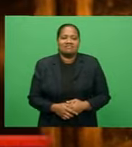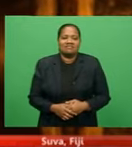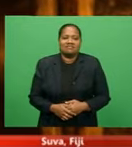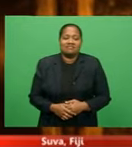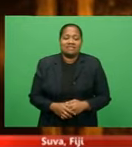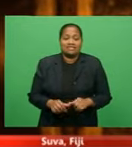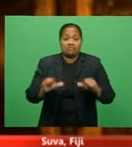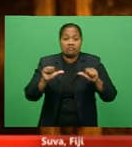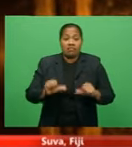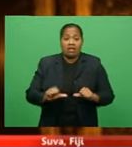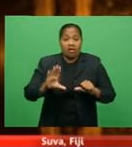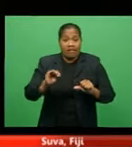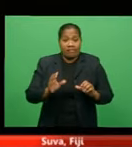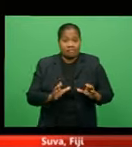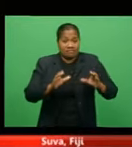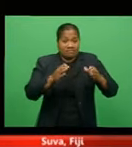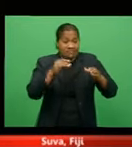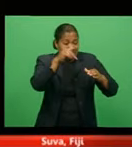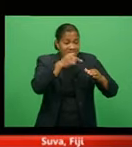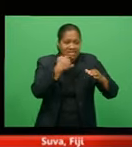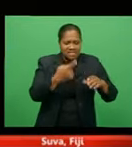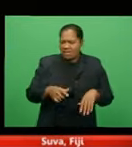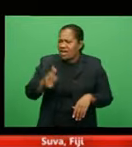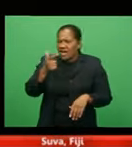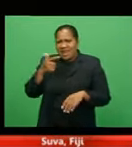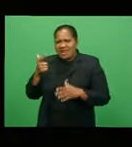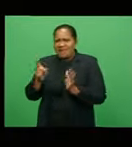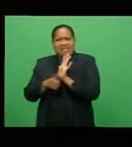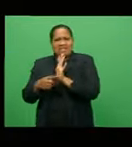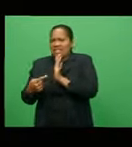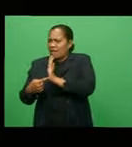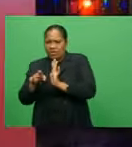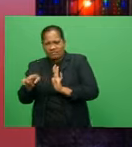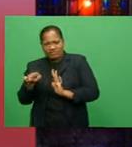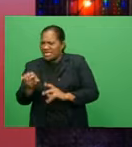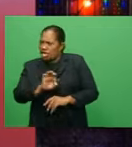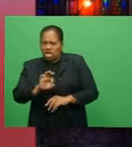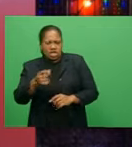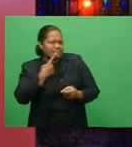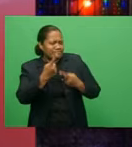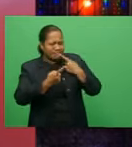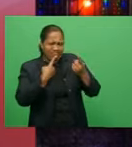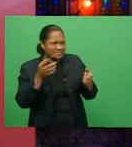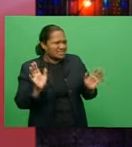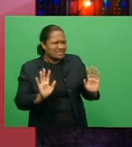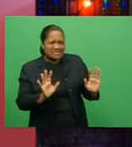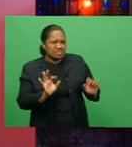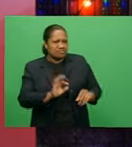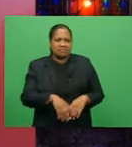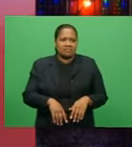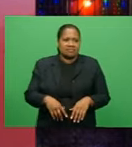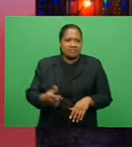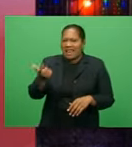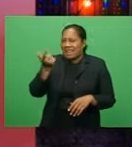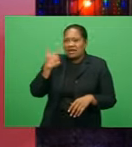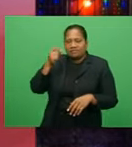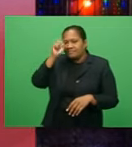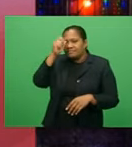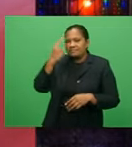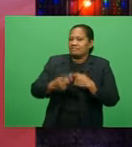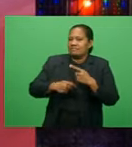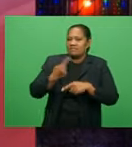of Sanatan Dharam says Linda Tambuya should not be making irresponsible comments. Lack of understanding about Diwali